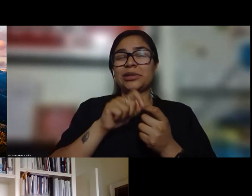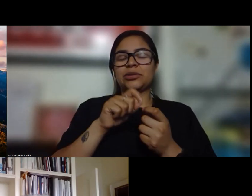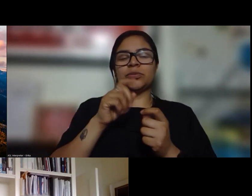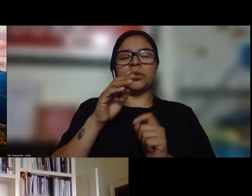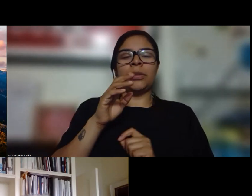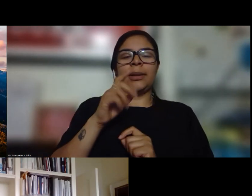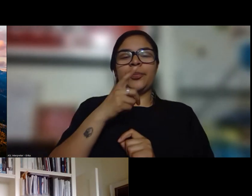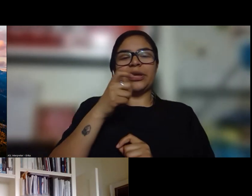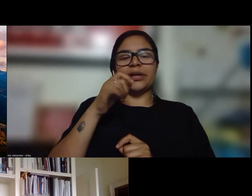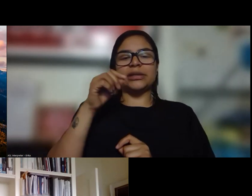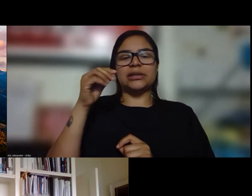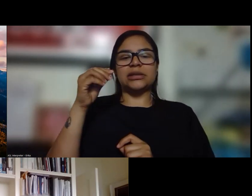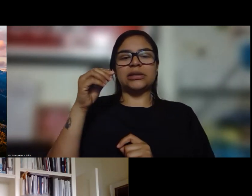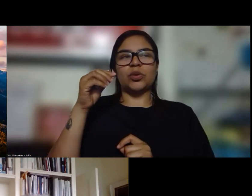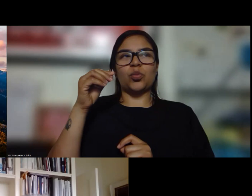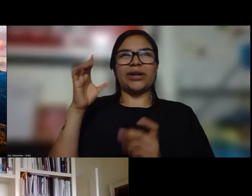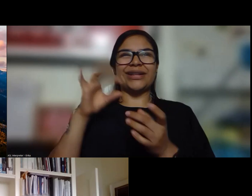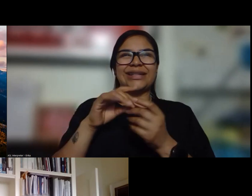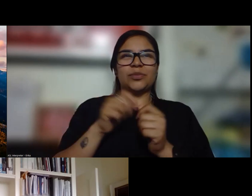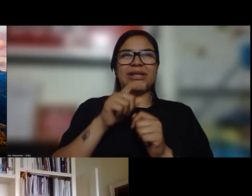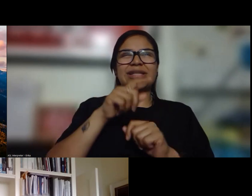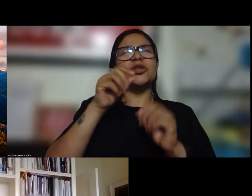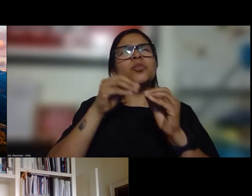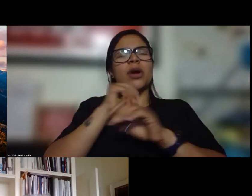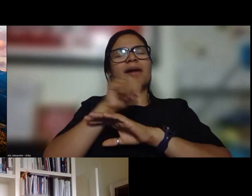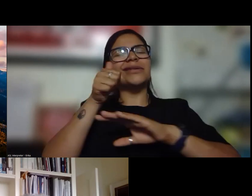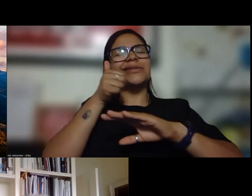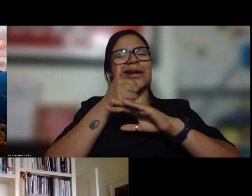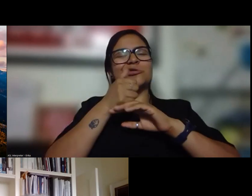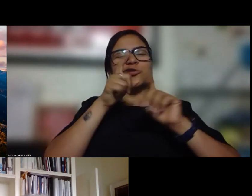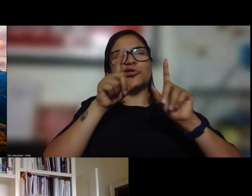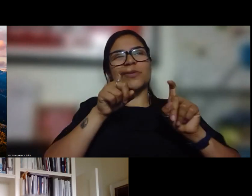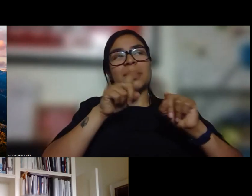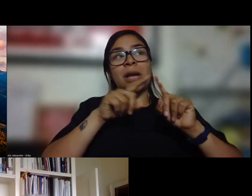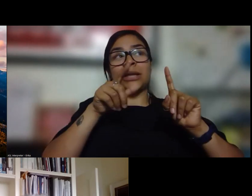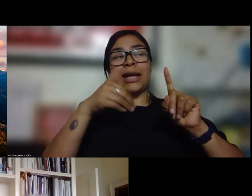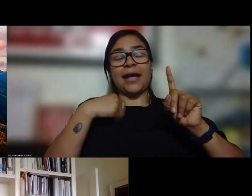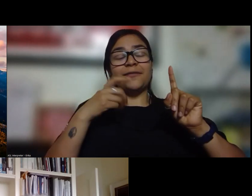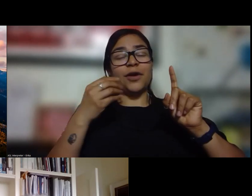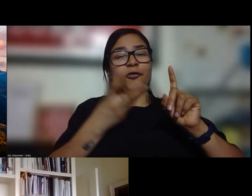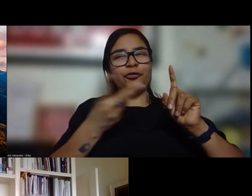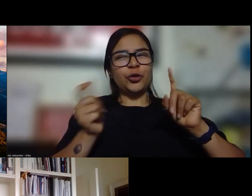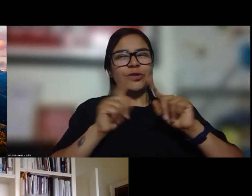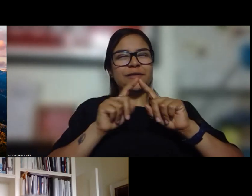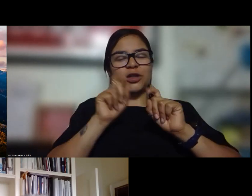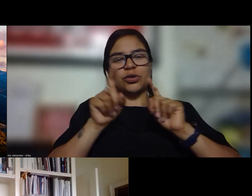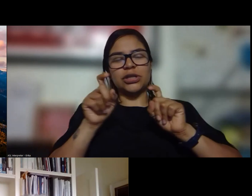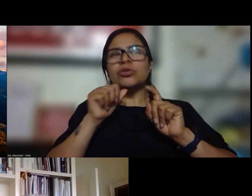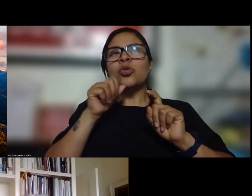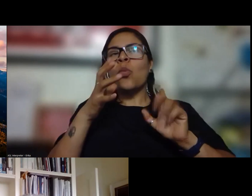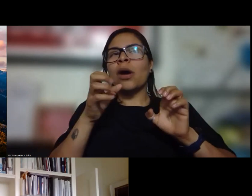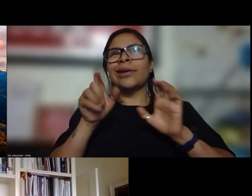related to this particular survey, because this is a standard survey, but there are some questions. We didn't want to have too many identifiable